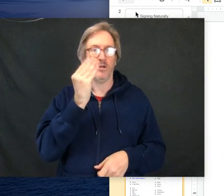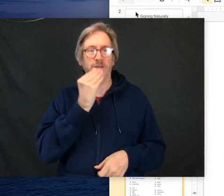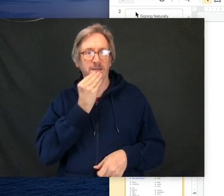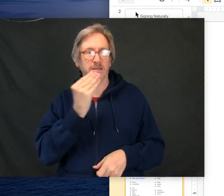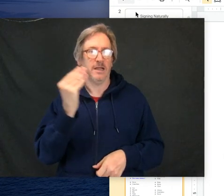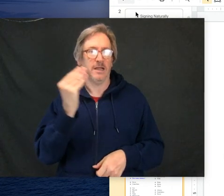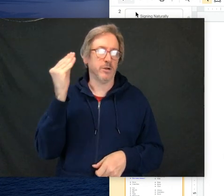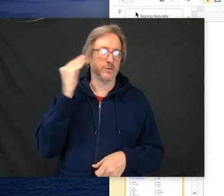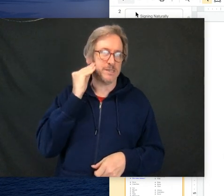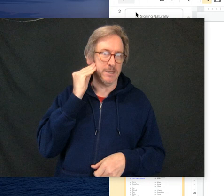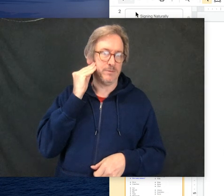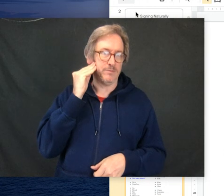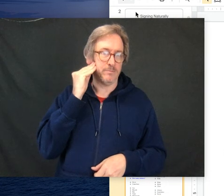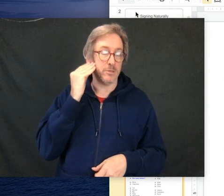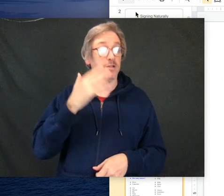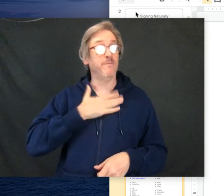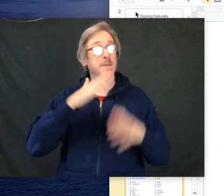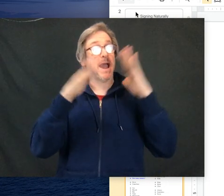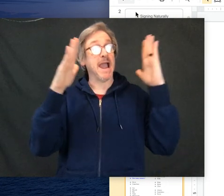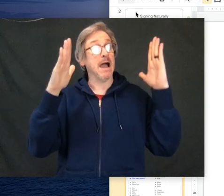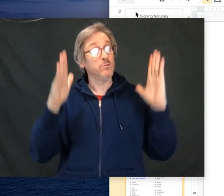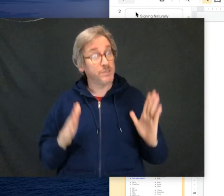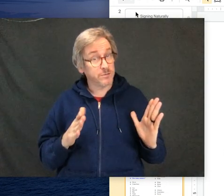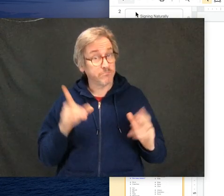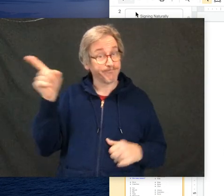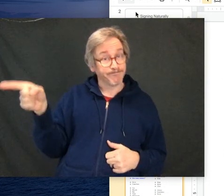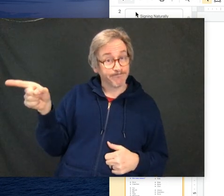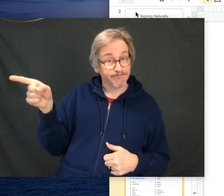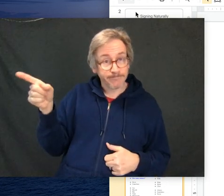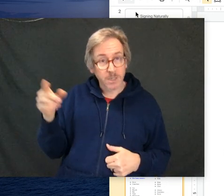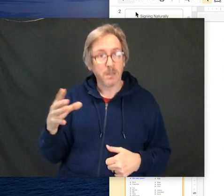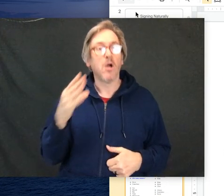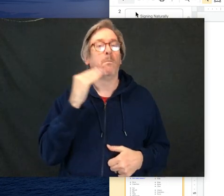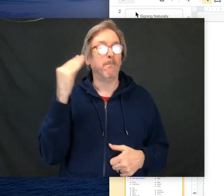where you eat and where you sleep. Could be my house,